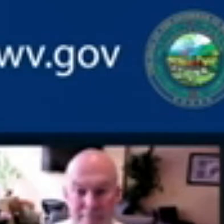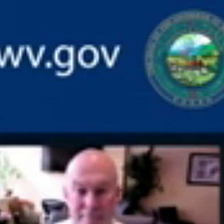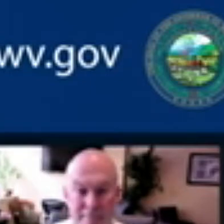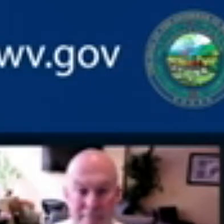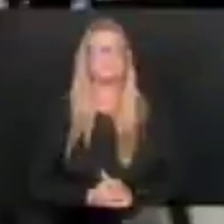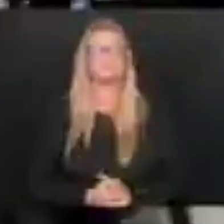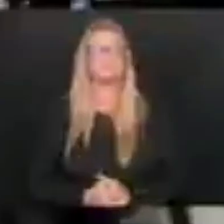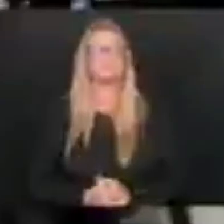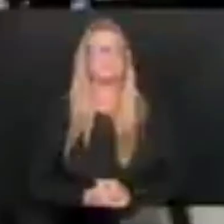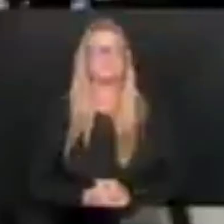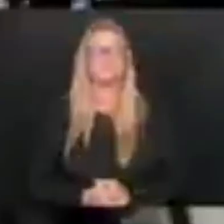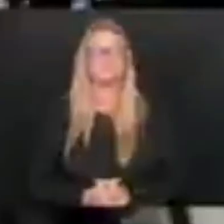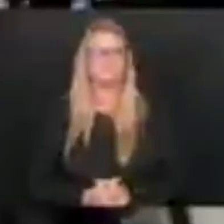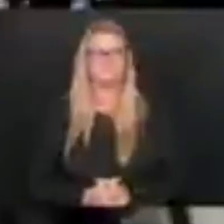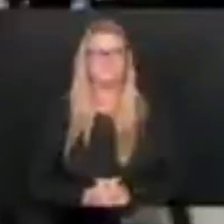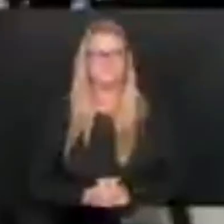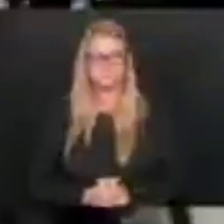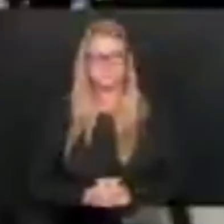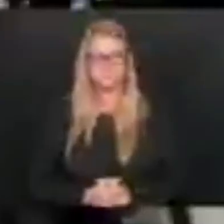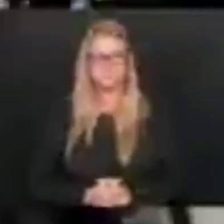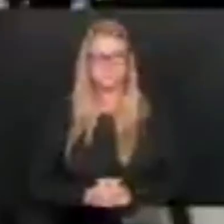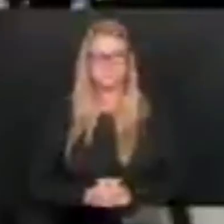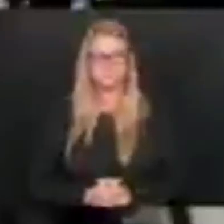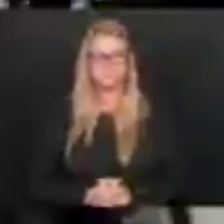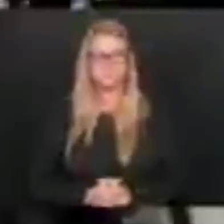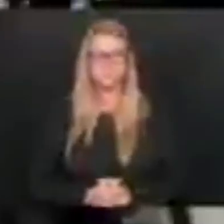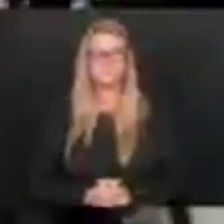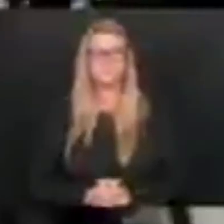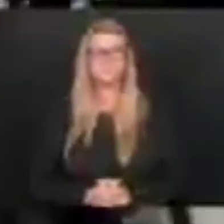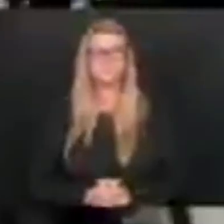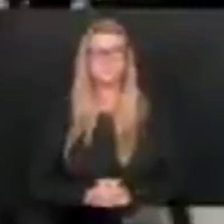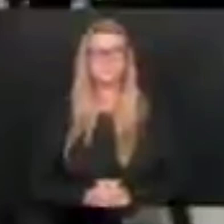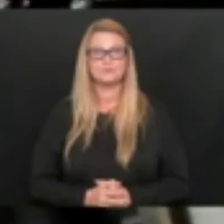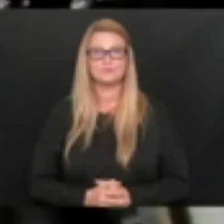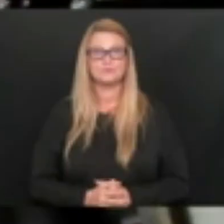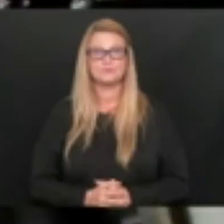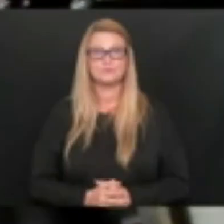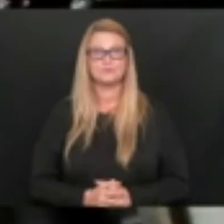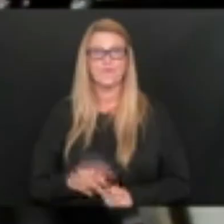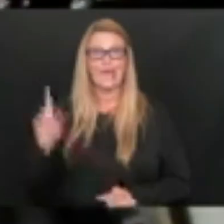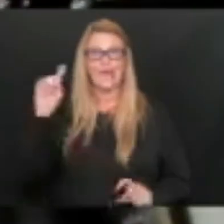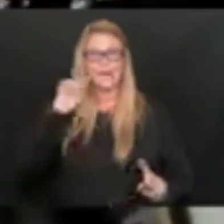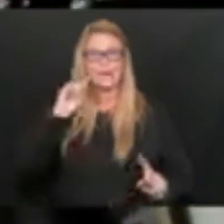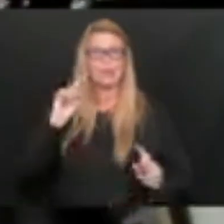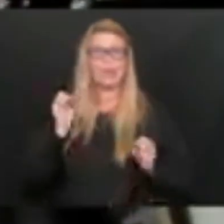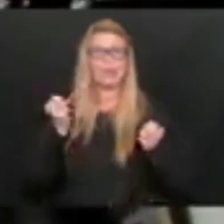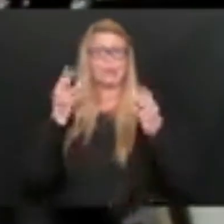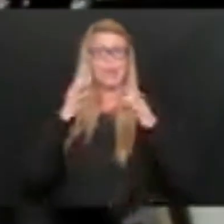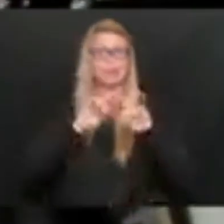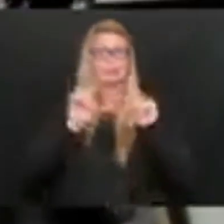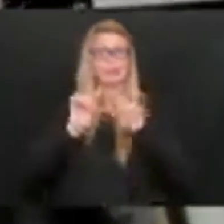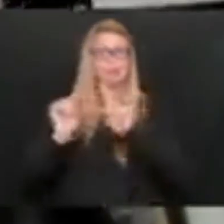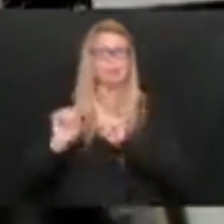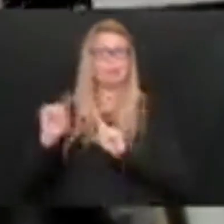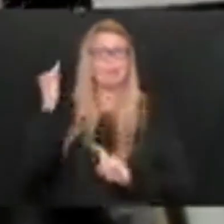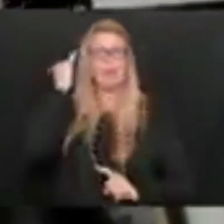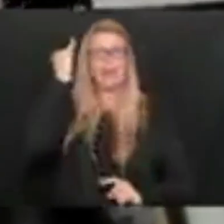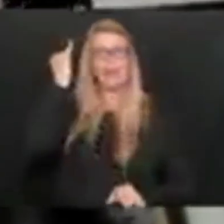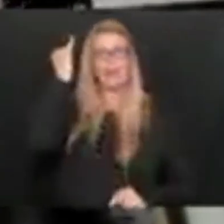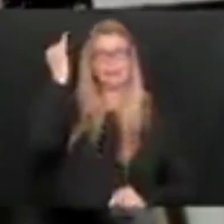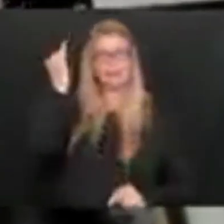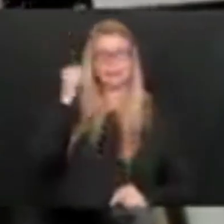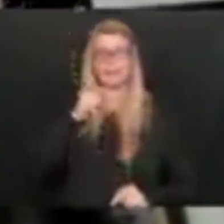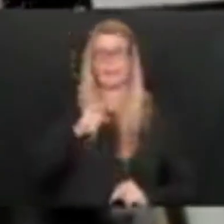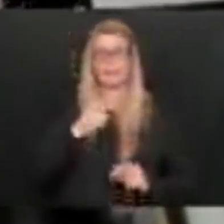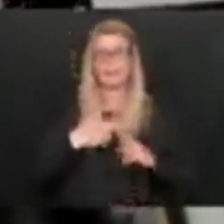Yeah, Steve Adams with Ogden Newspapers here. I'm hearing a lot of ideas, and you've mentioned